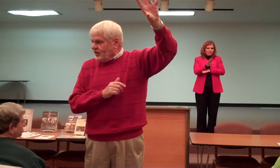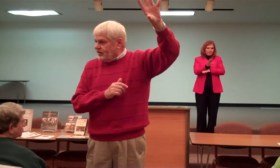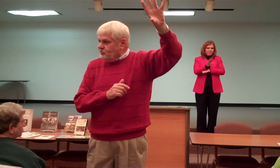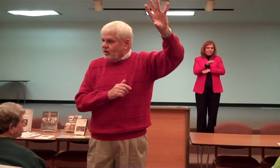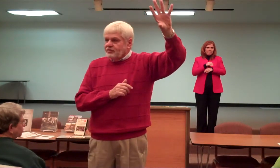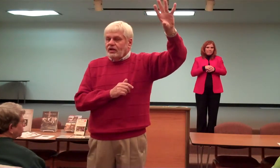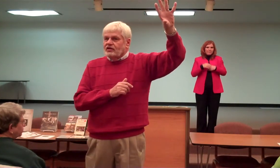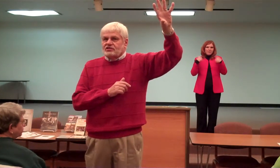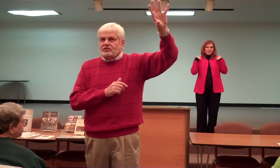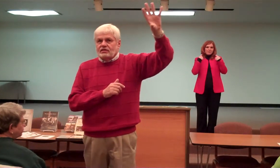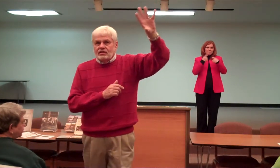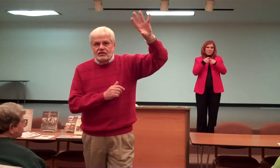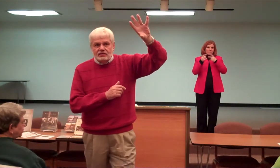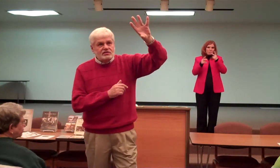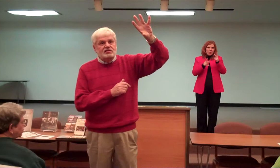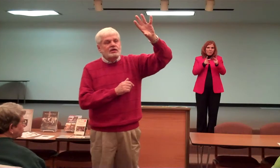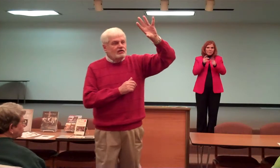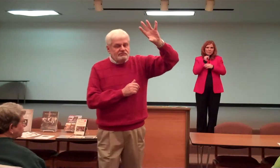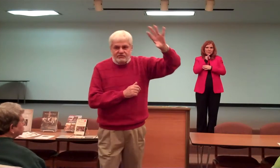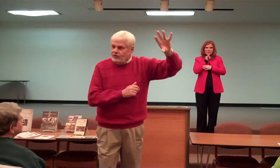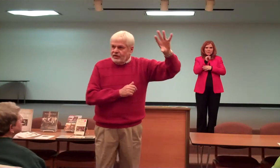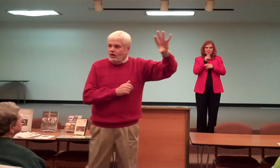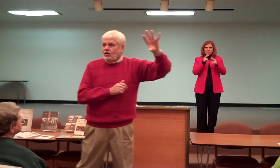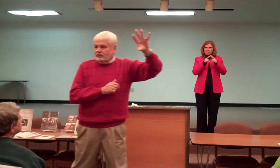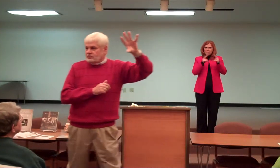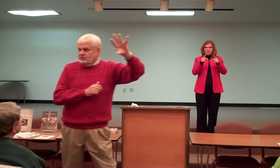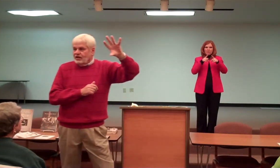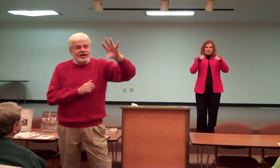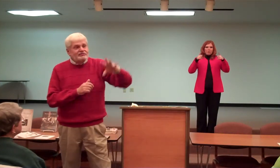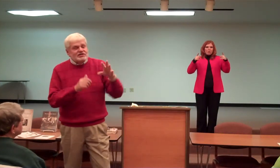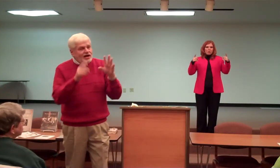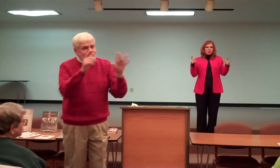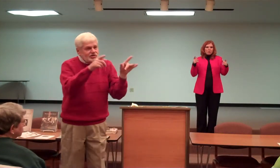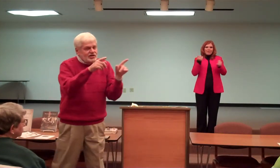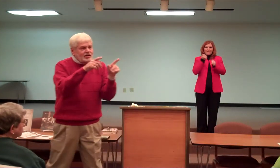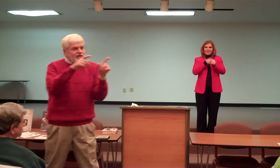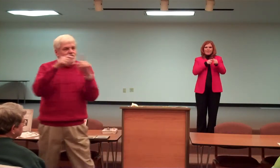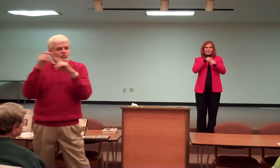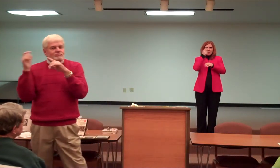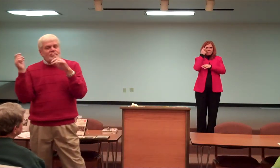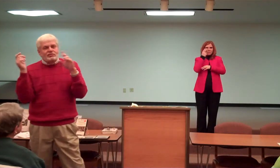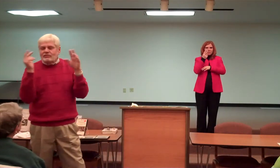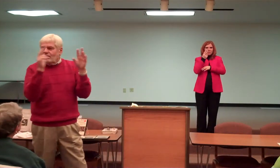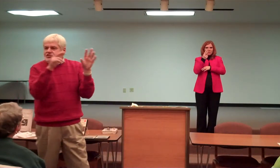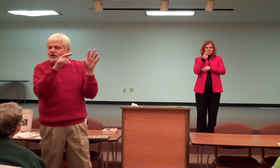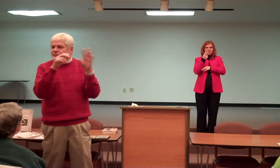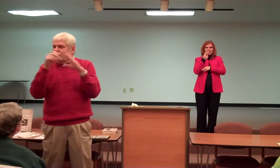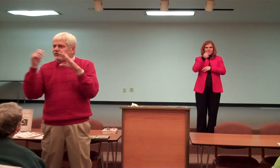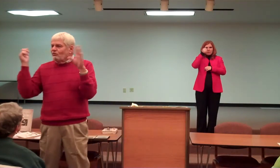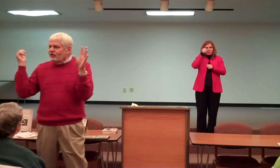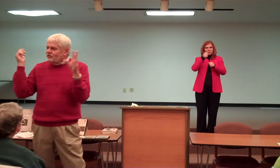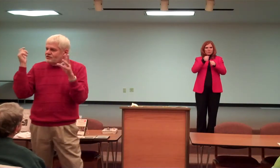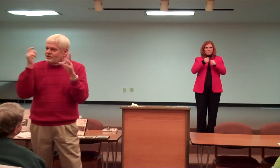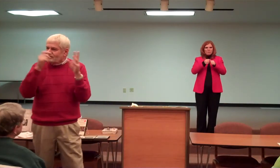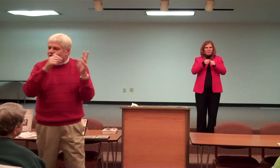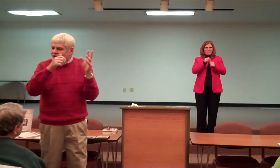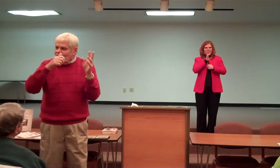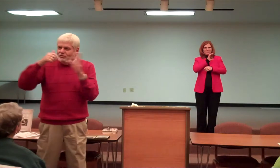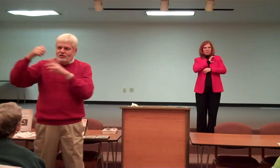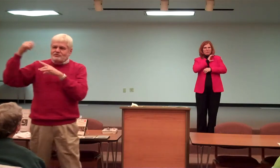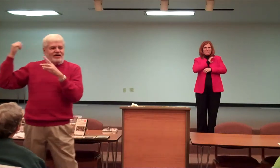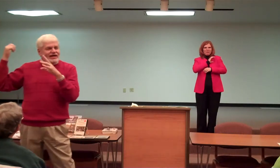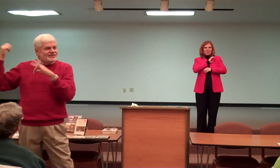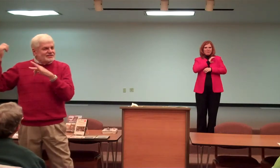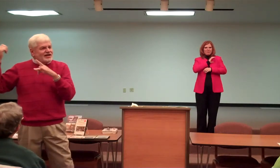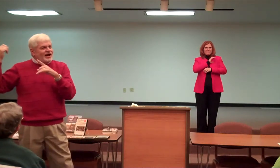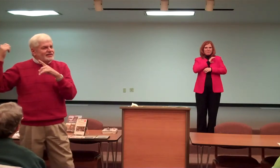The Hispanic population is very large. Every time you see, remember Sheriff Burgoyne used to